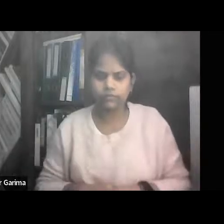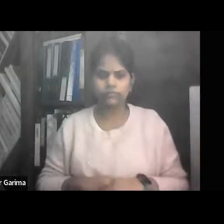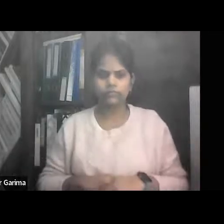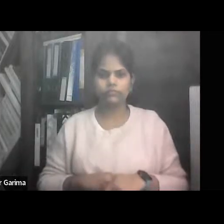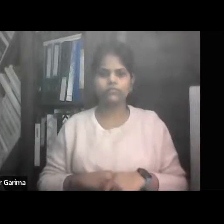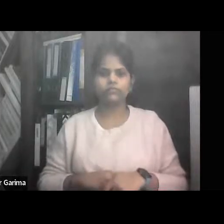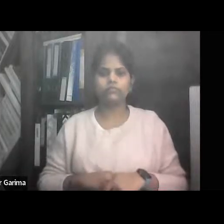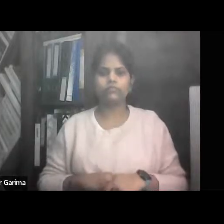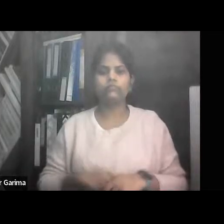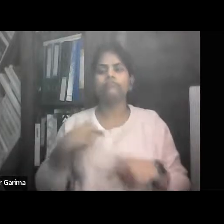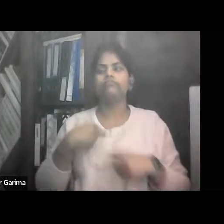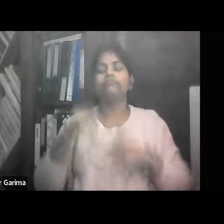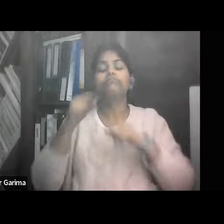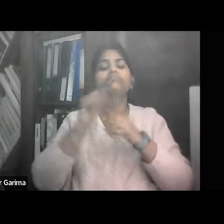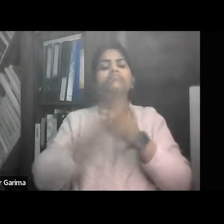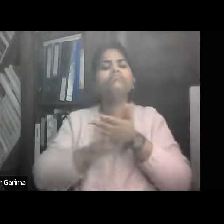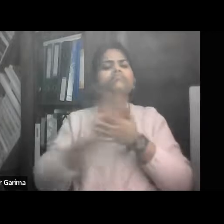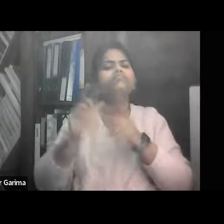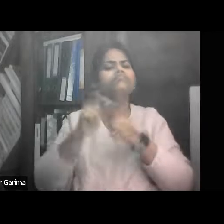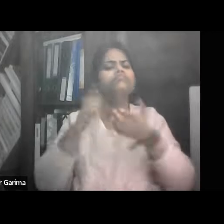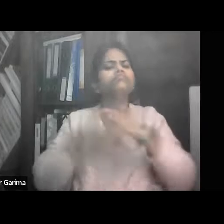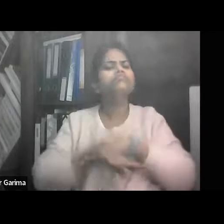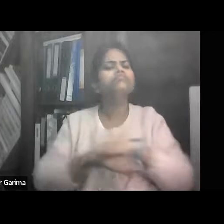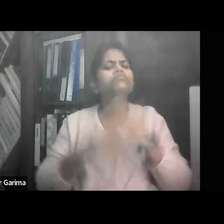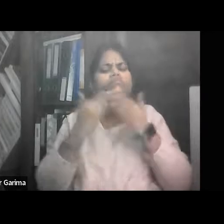on drama by